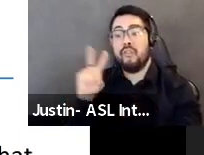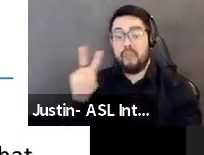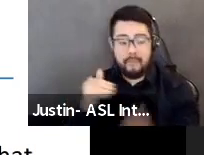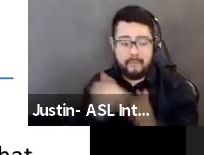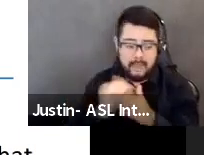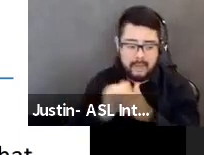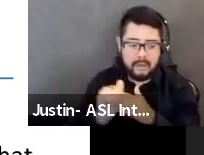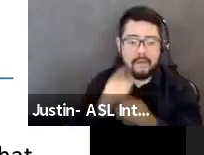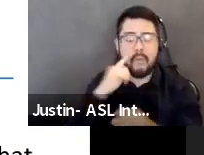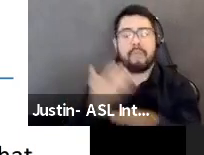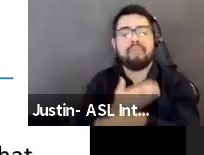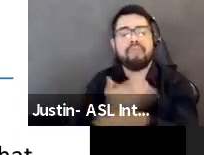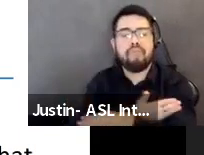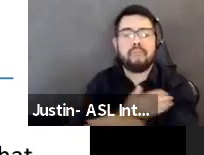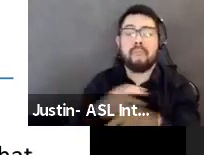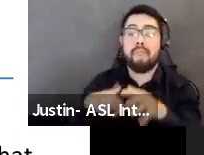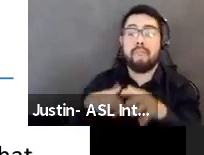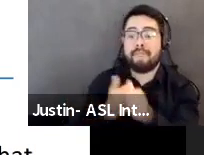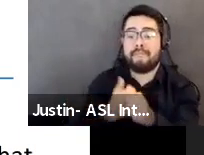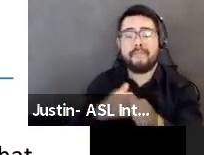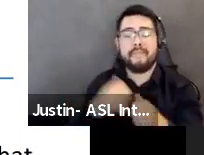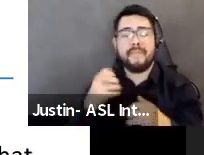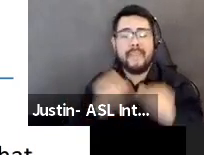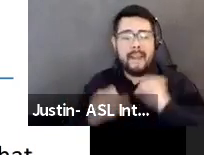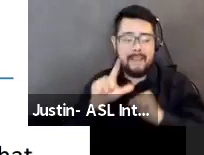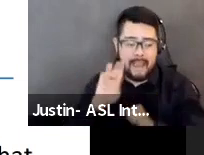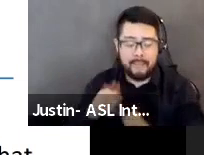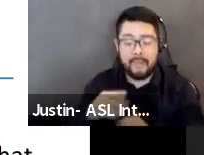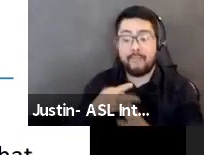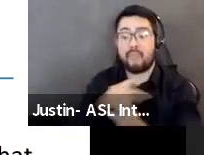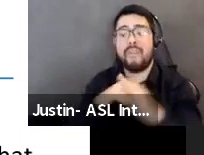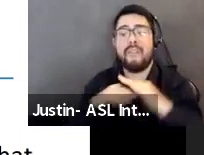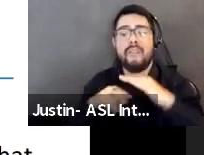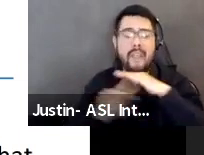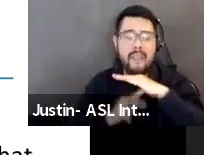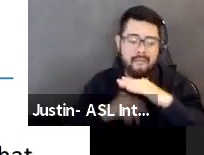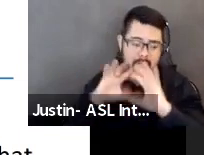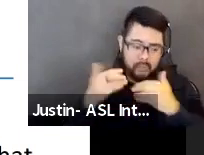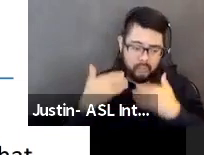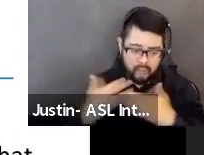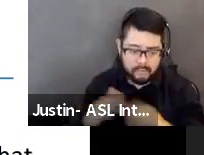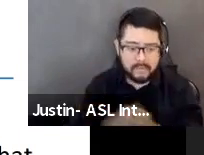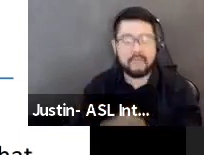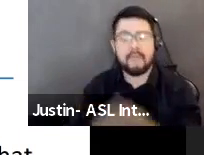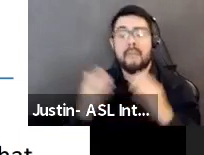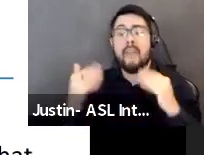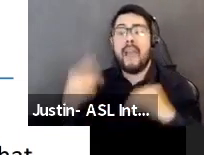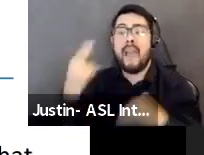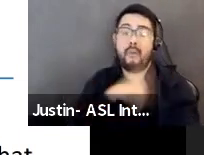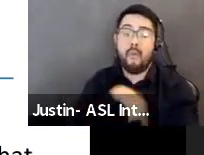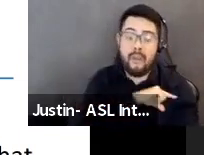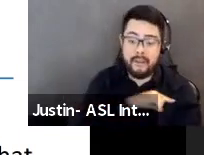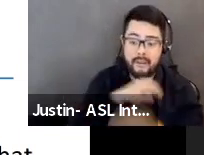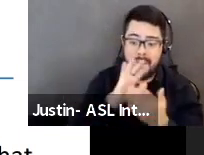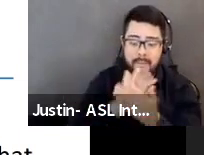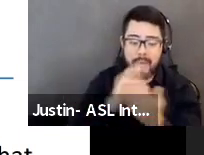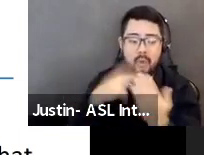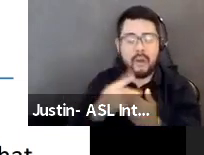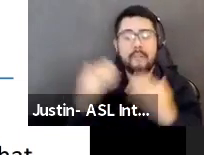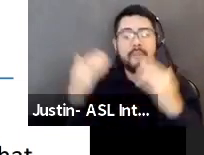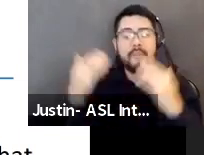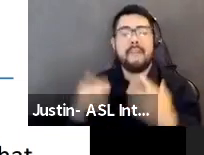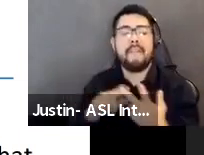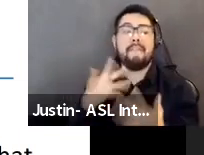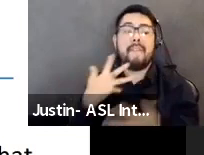science labs pre-k classrooms and spaces for new high-quality academic programs and the launch of a five-year commitment to invest